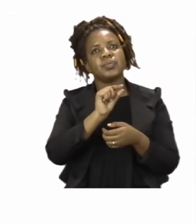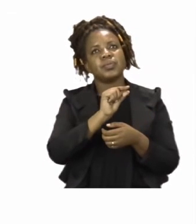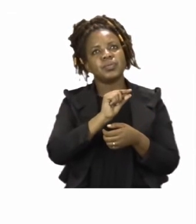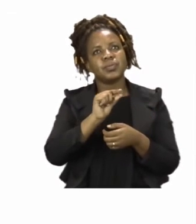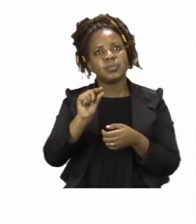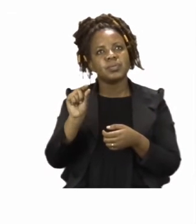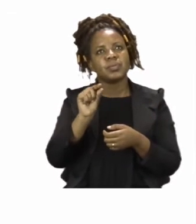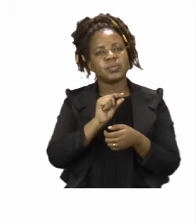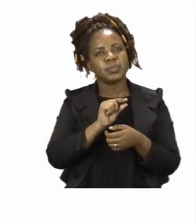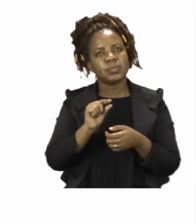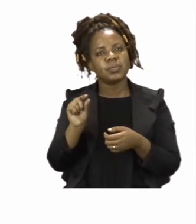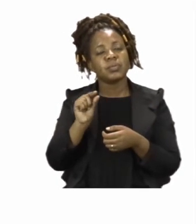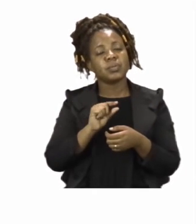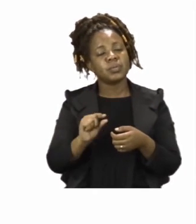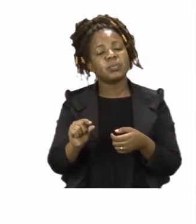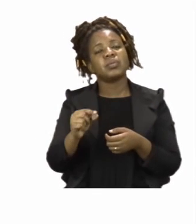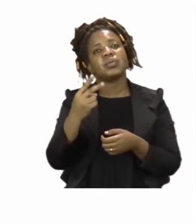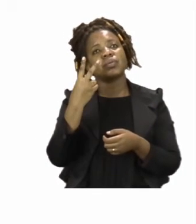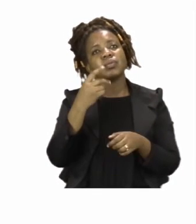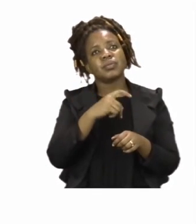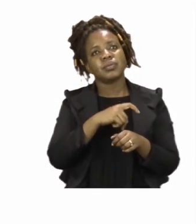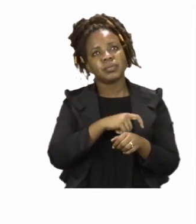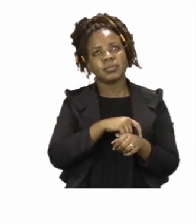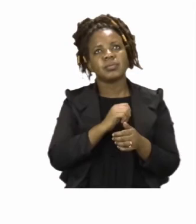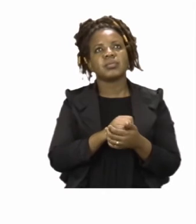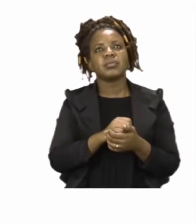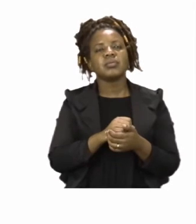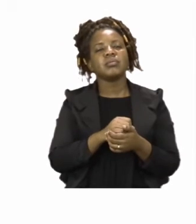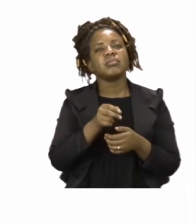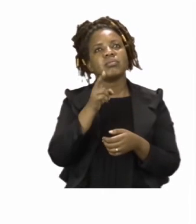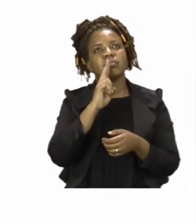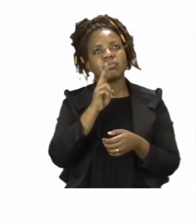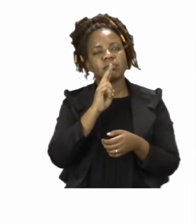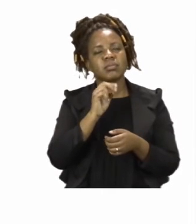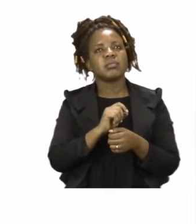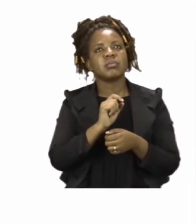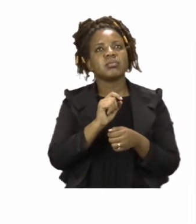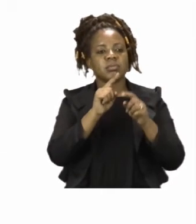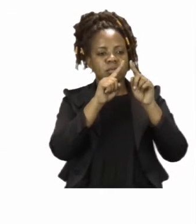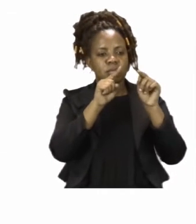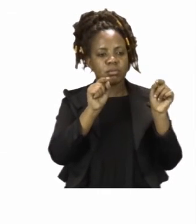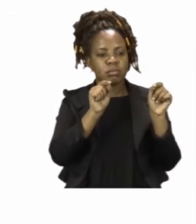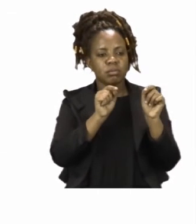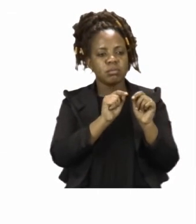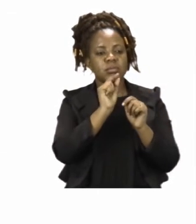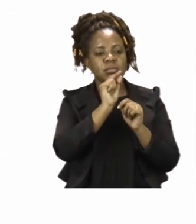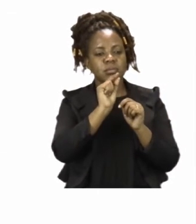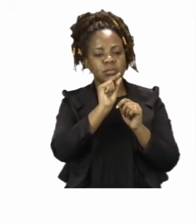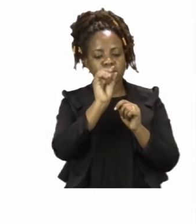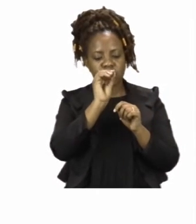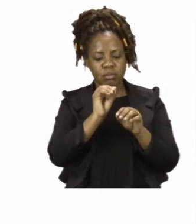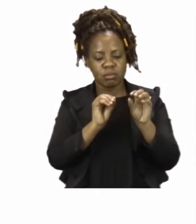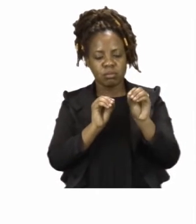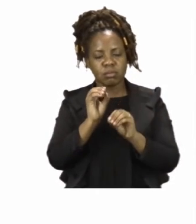and then answer it using any of the prepositions in the box please take a